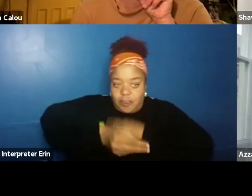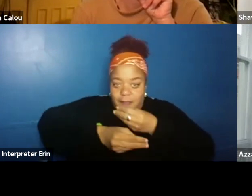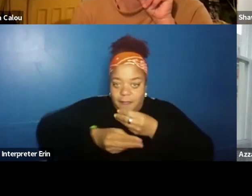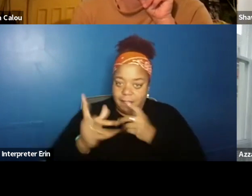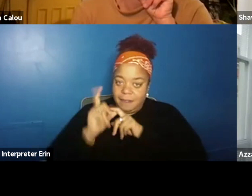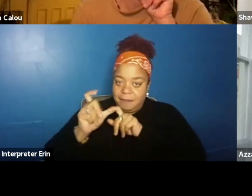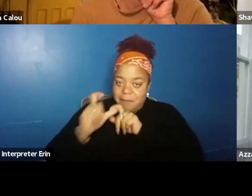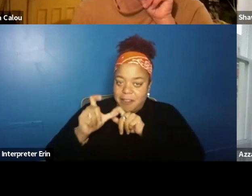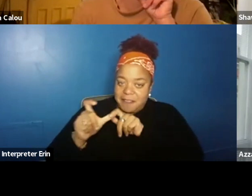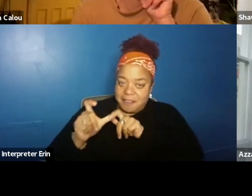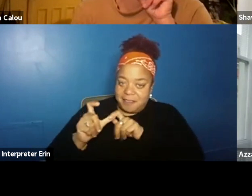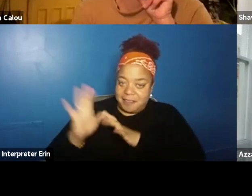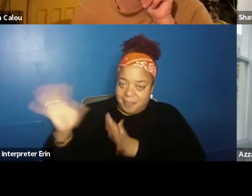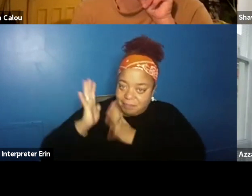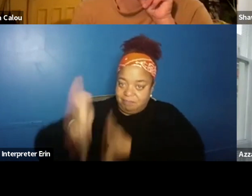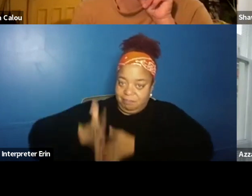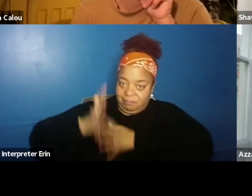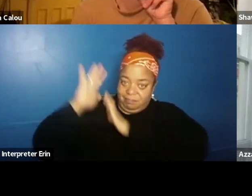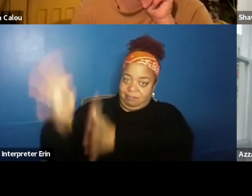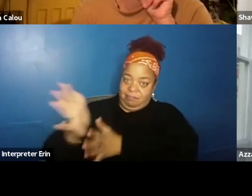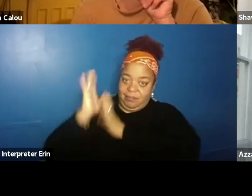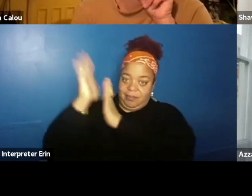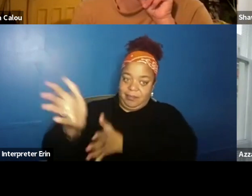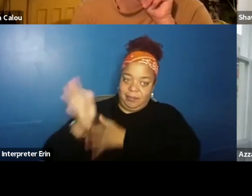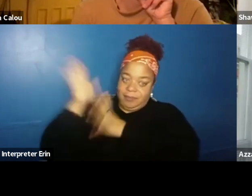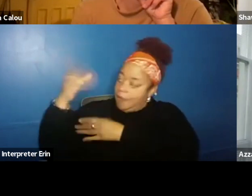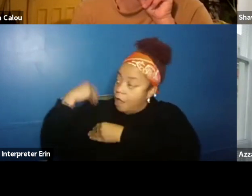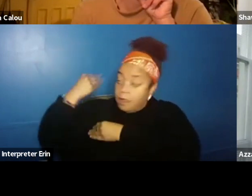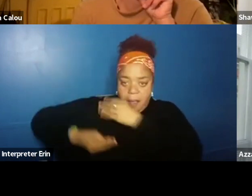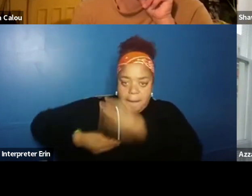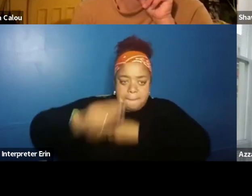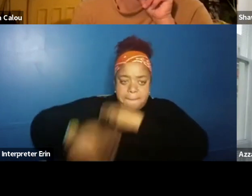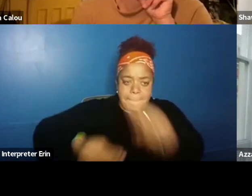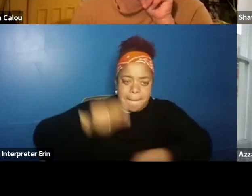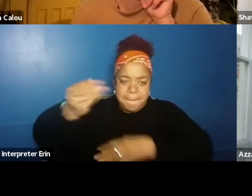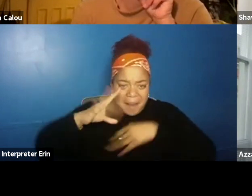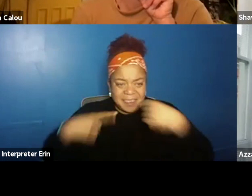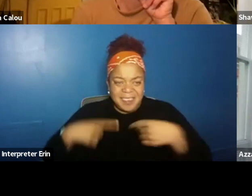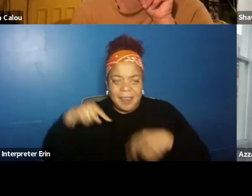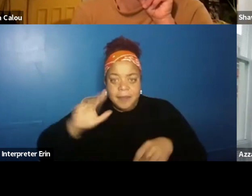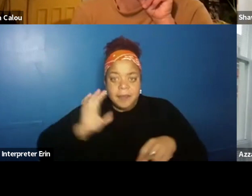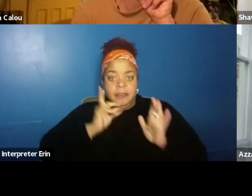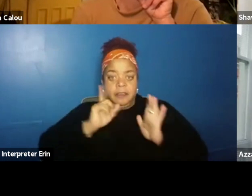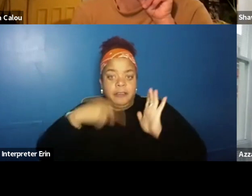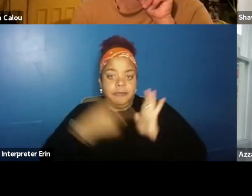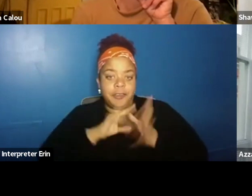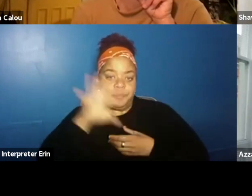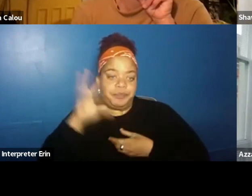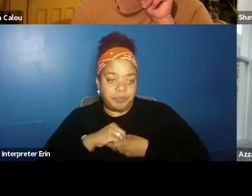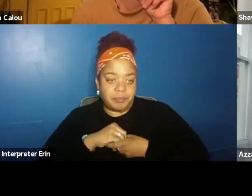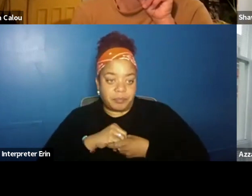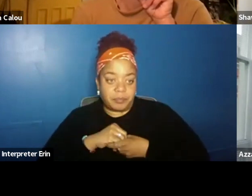role in the struggle is just our role. and to maintain